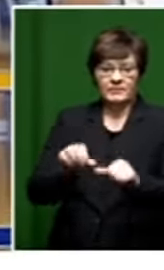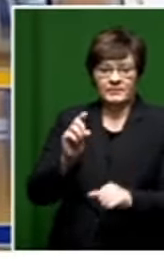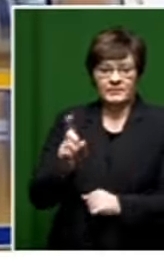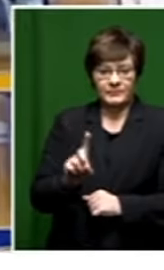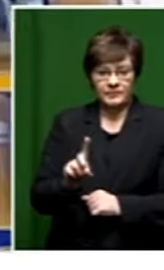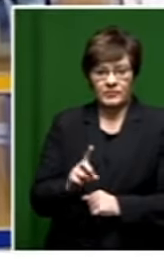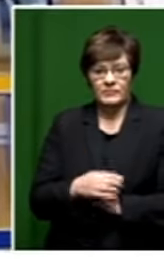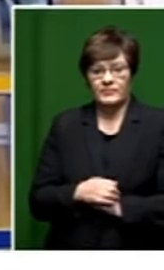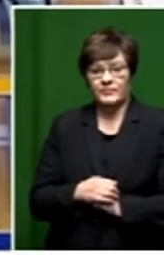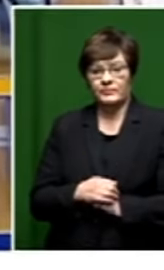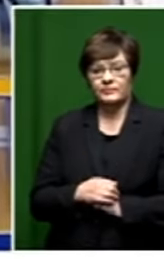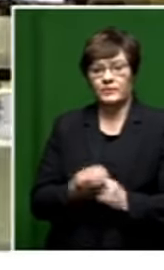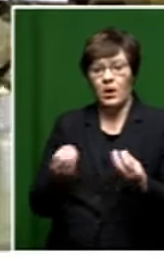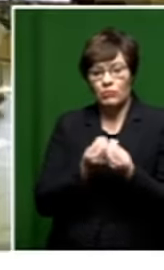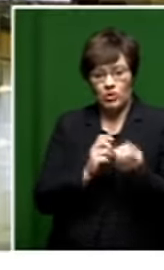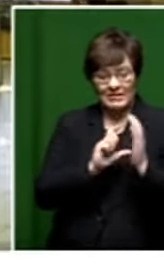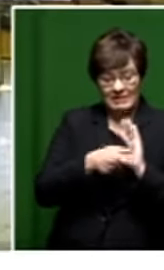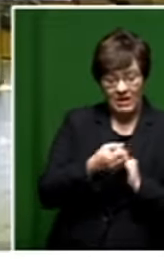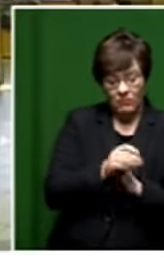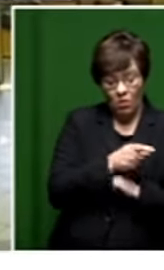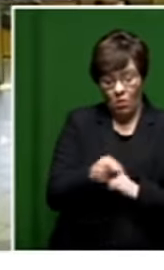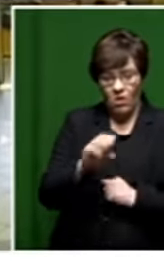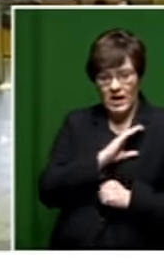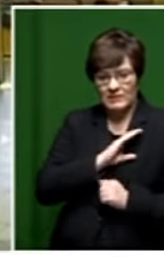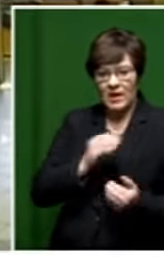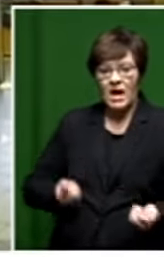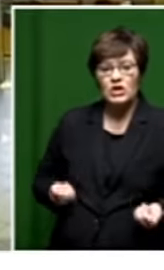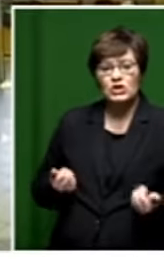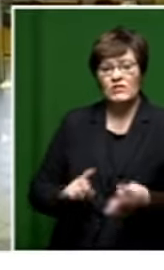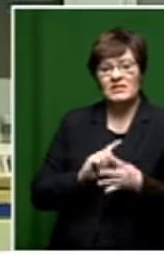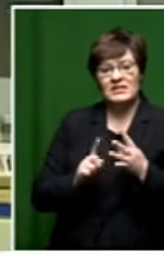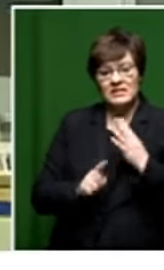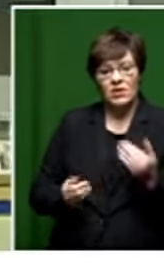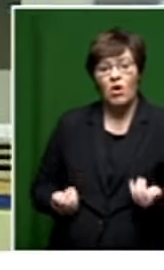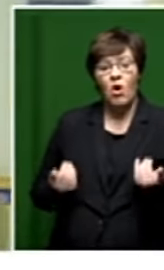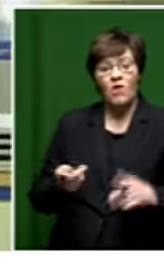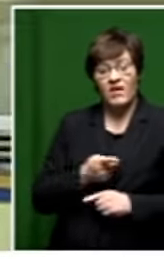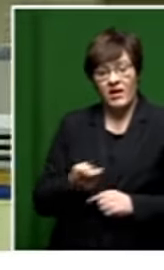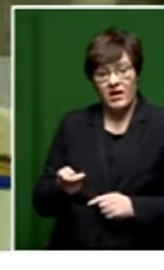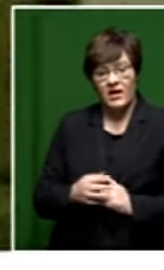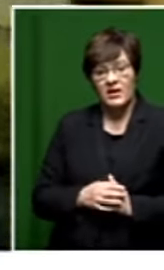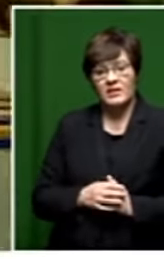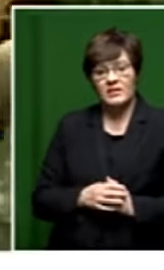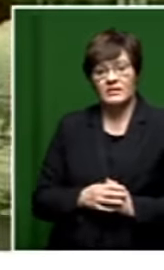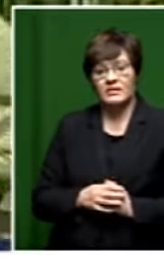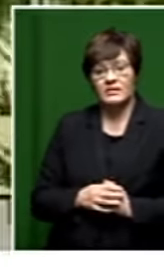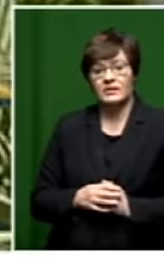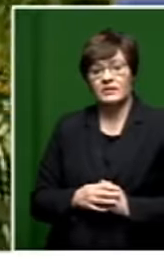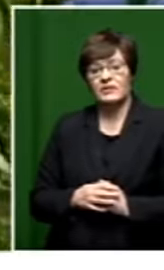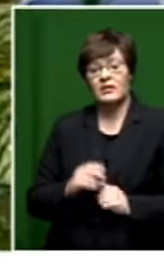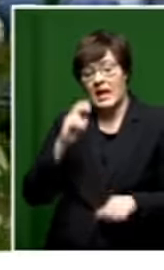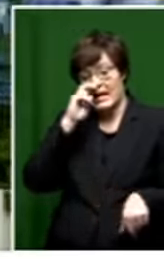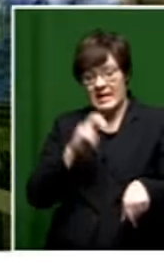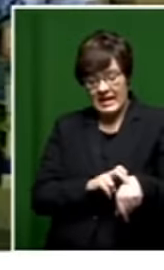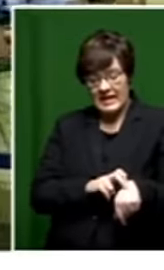the products that are designed for the customers and the services that are offered for the customers do meet the needs